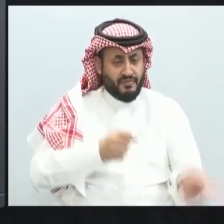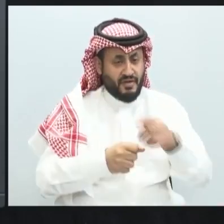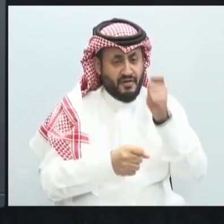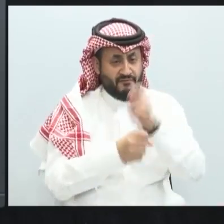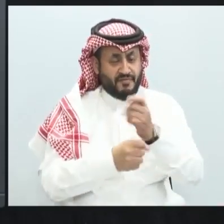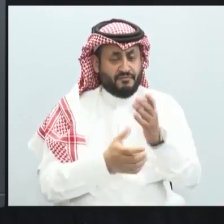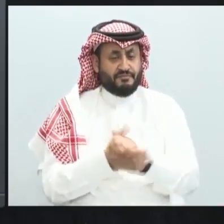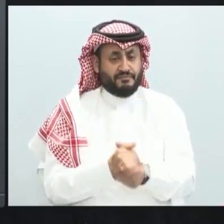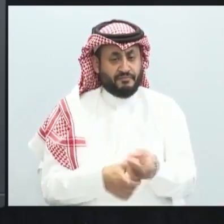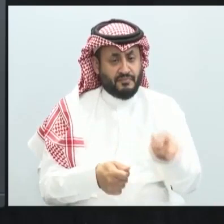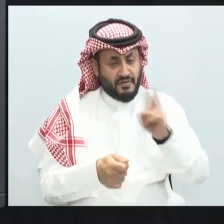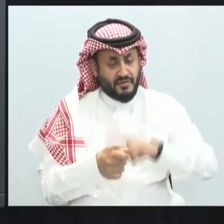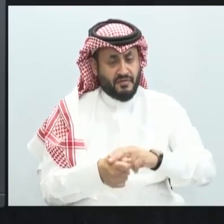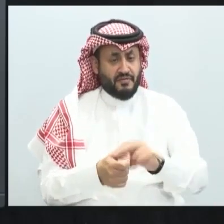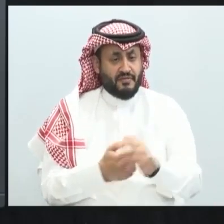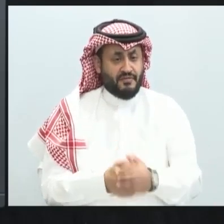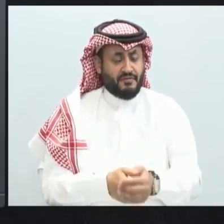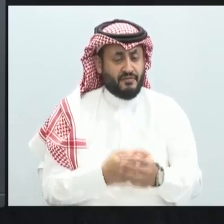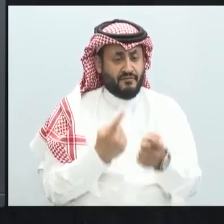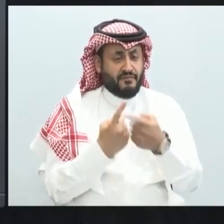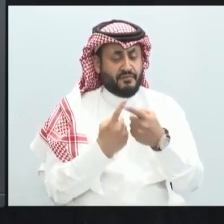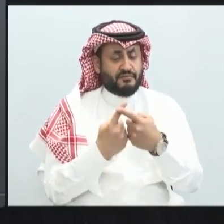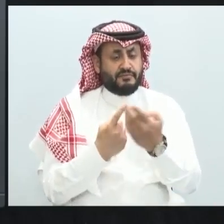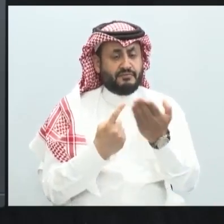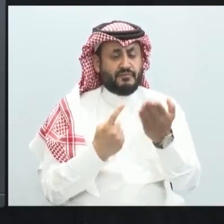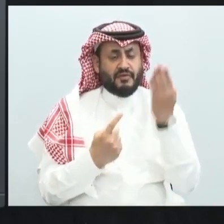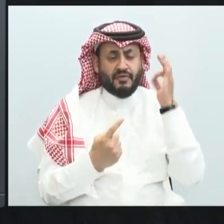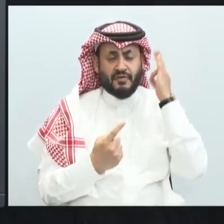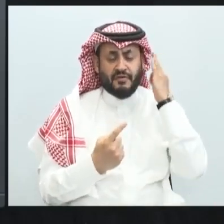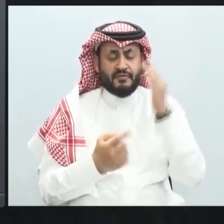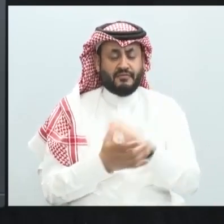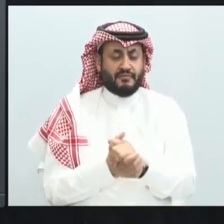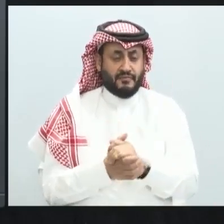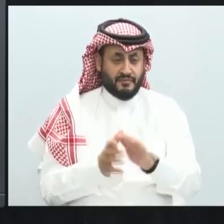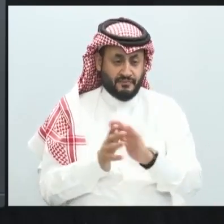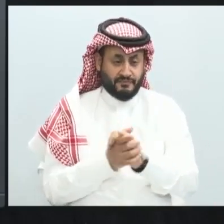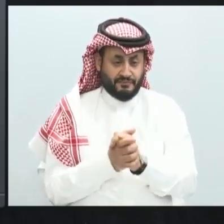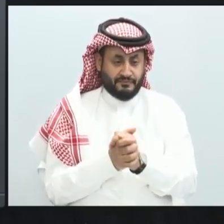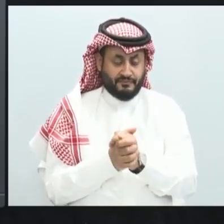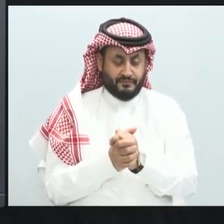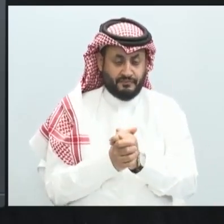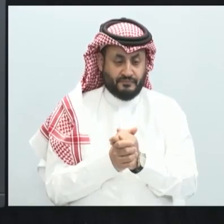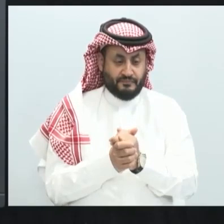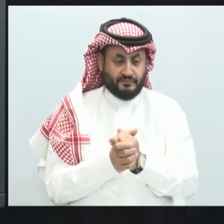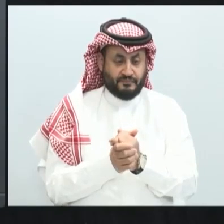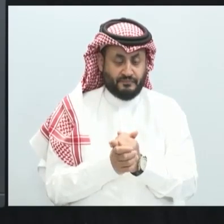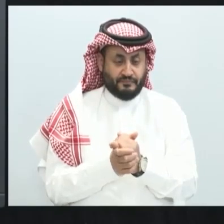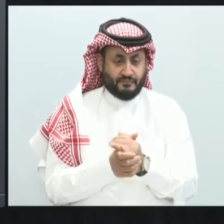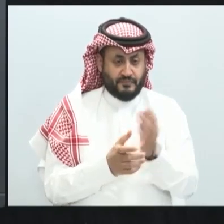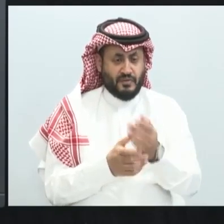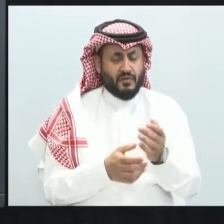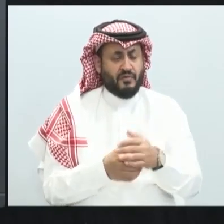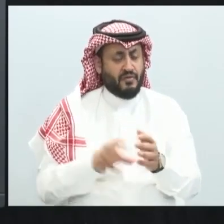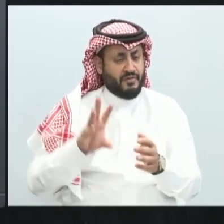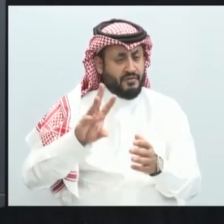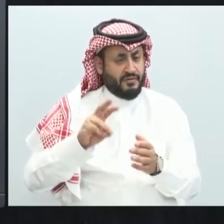So now let's listen to the first sentence. And after we listen to the first sentence, as with each